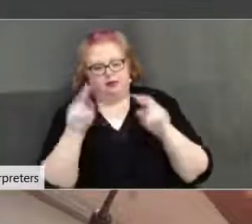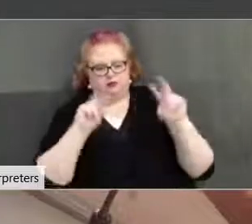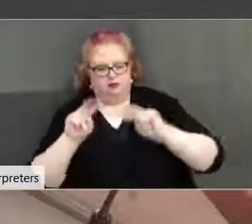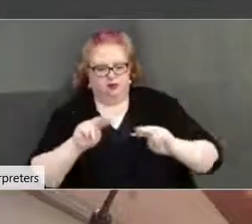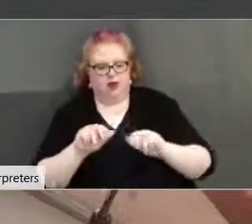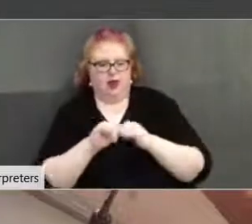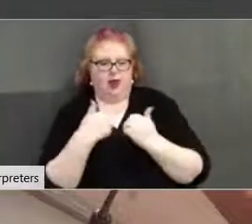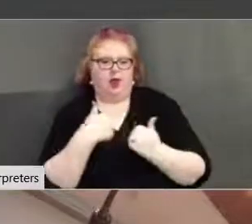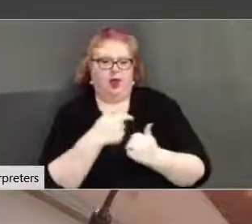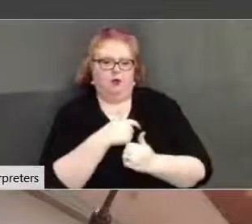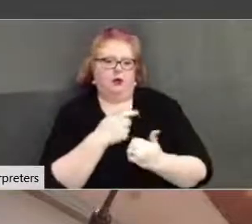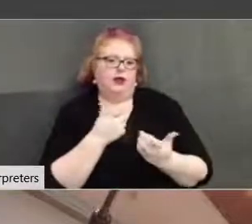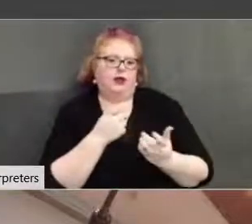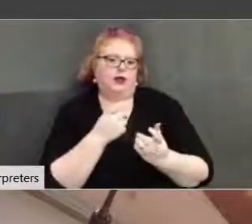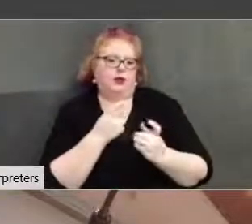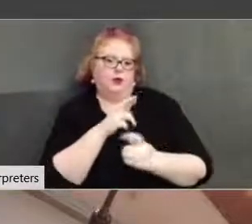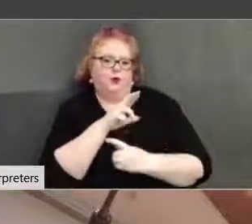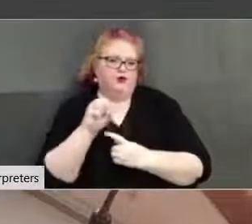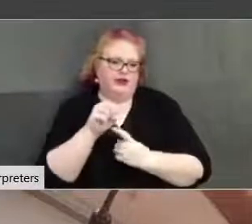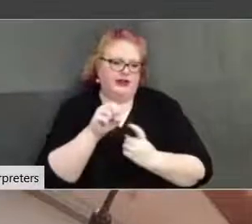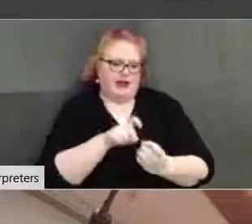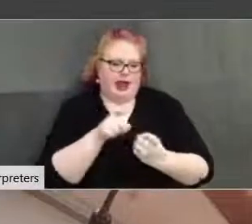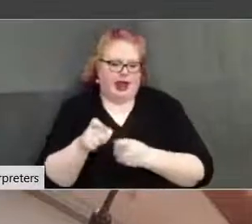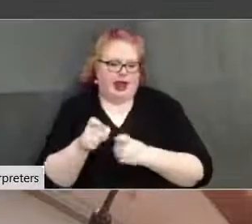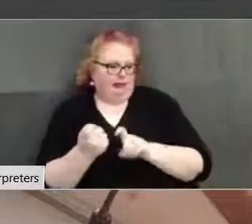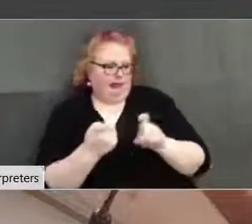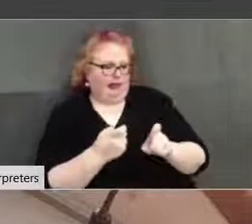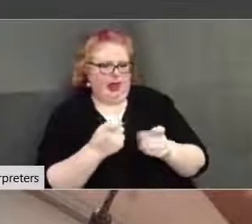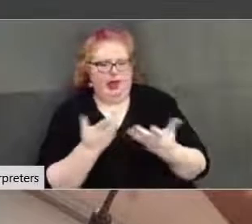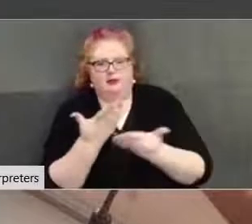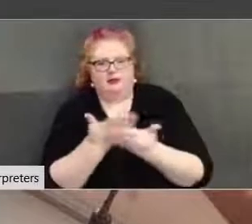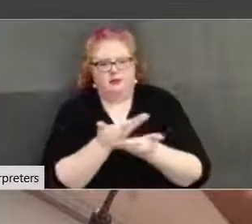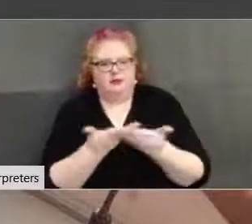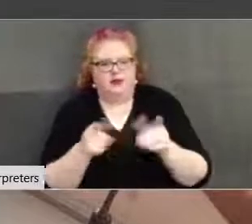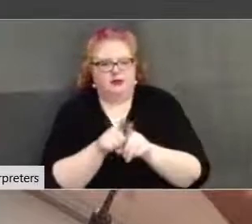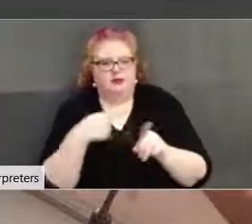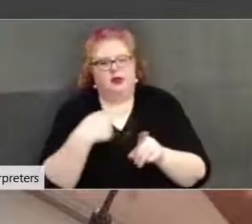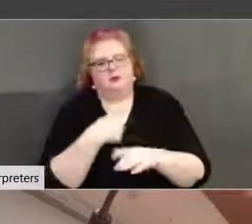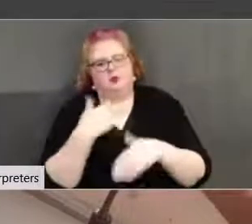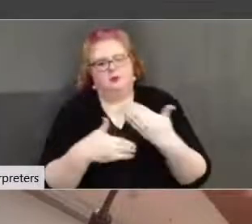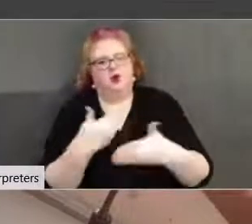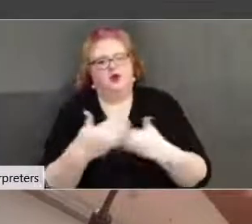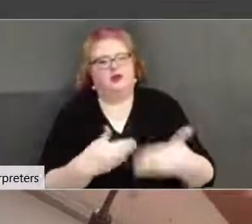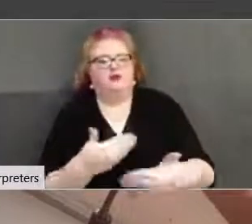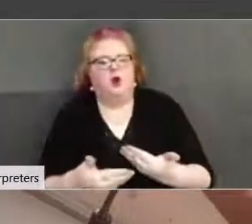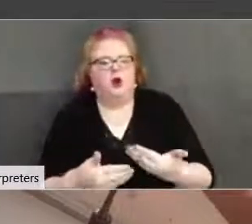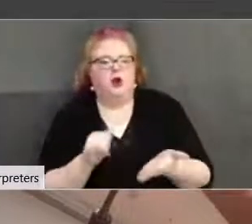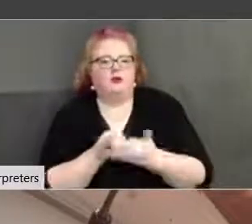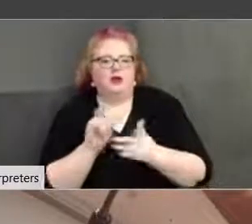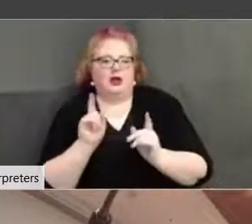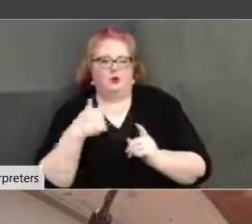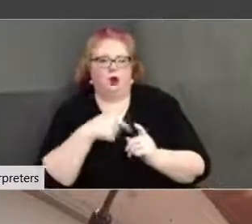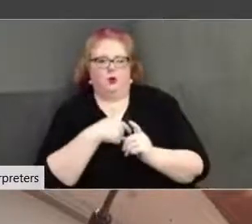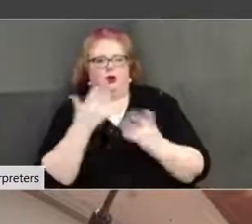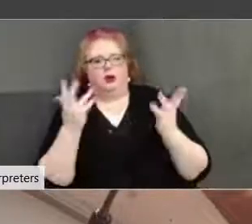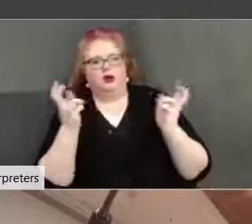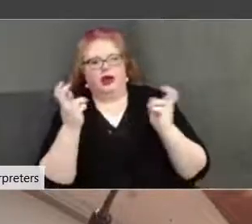That's kind of where we're headed as we're getting ready to prepare the budget. That's the reason why we wanted to have this here. One of the things I did want to